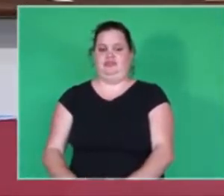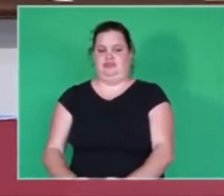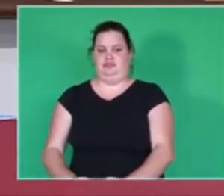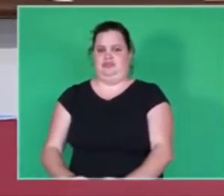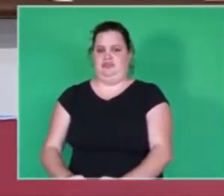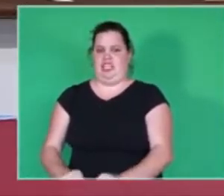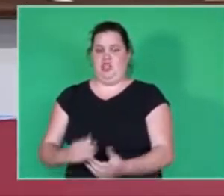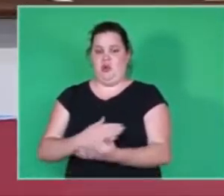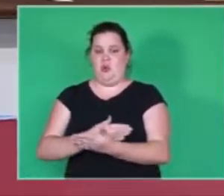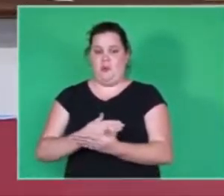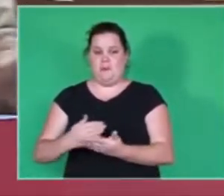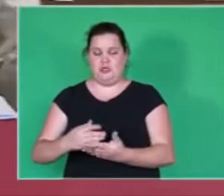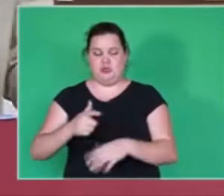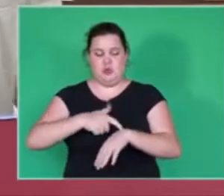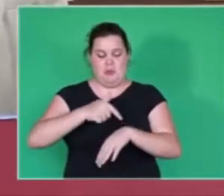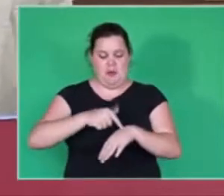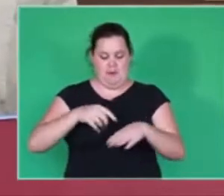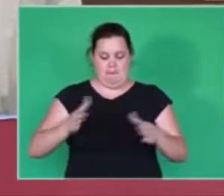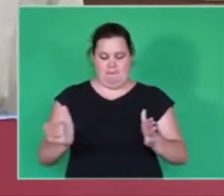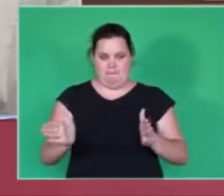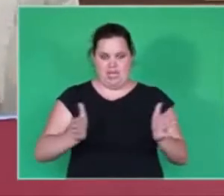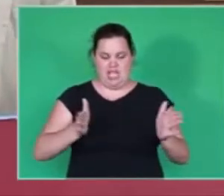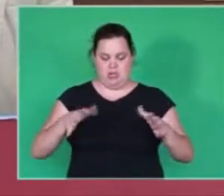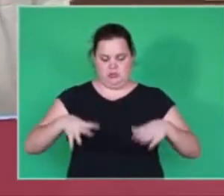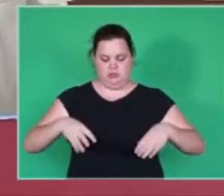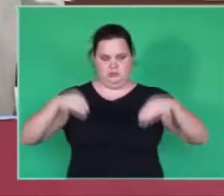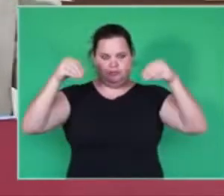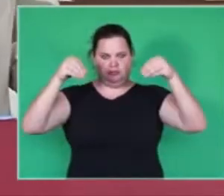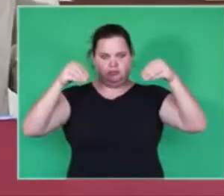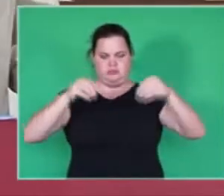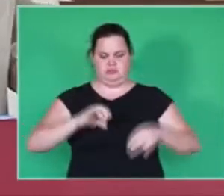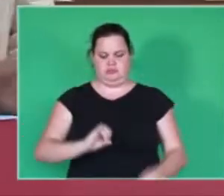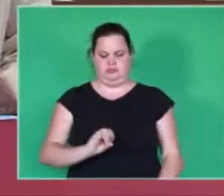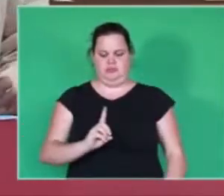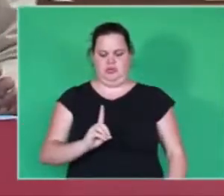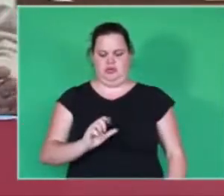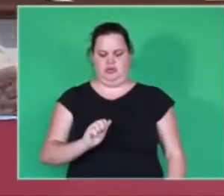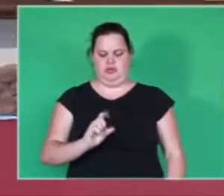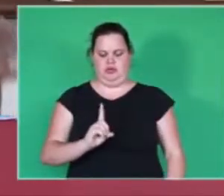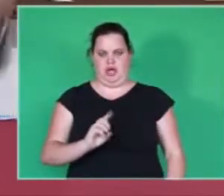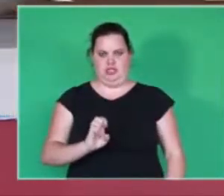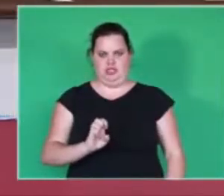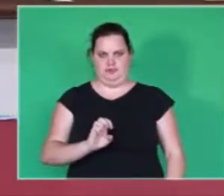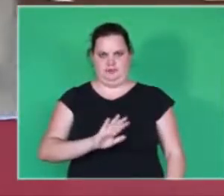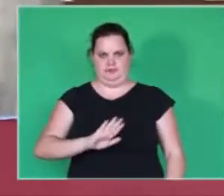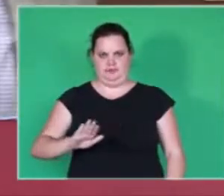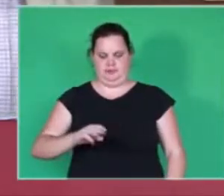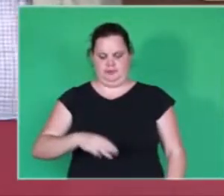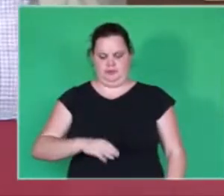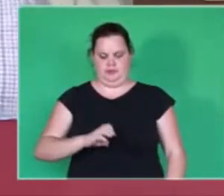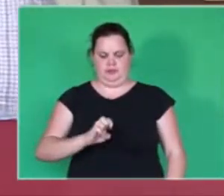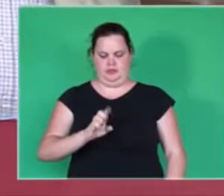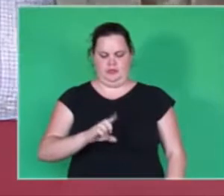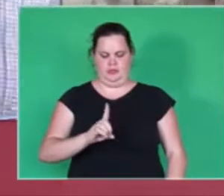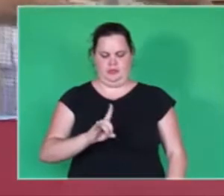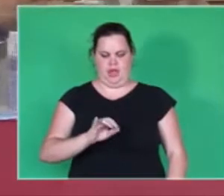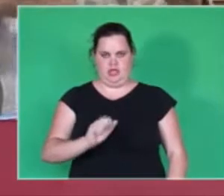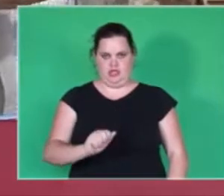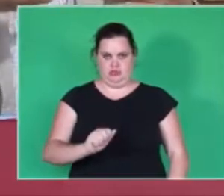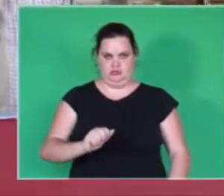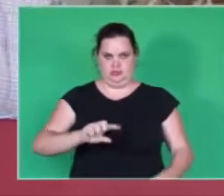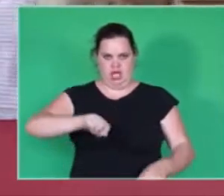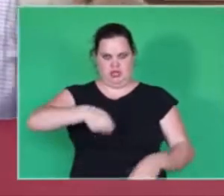of the Middle Ages, about 1,000 years. And